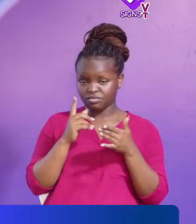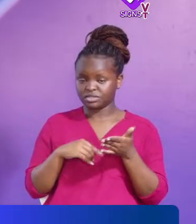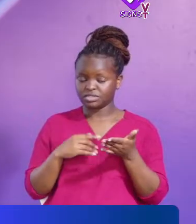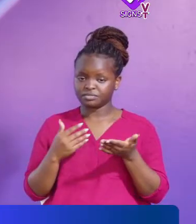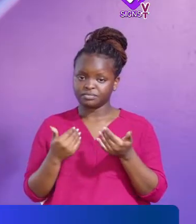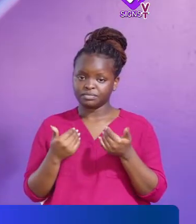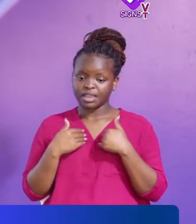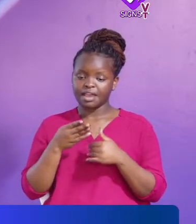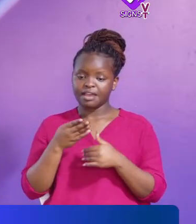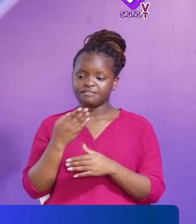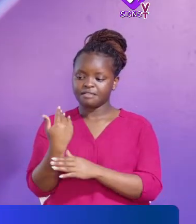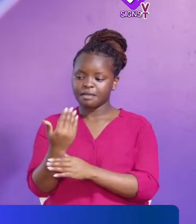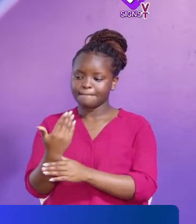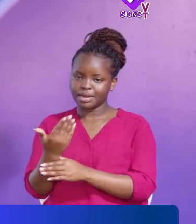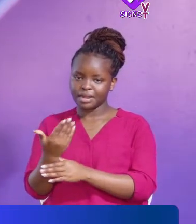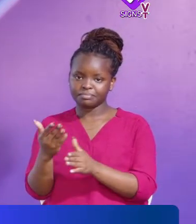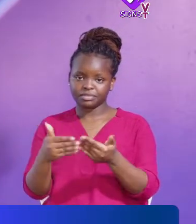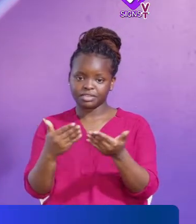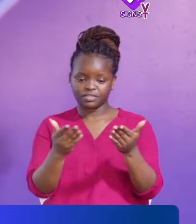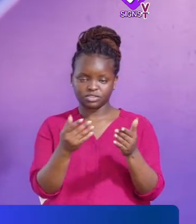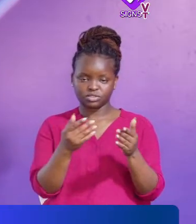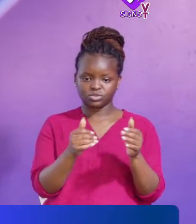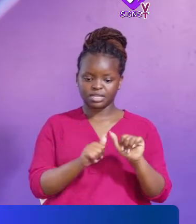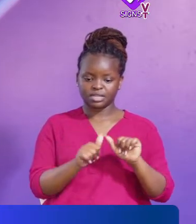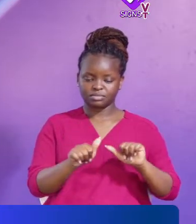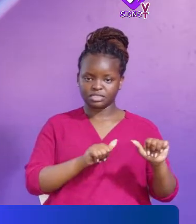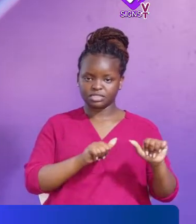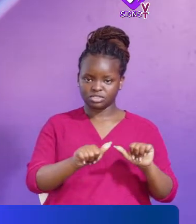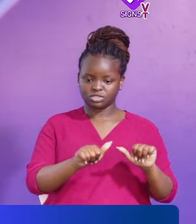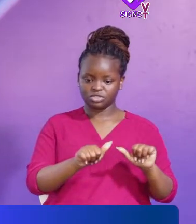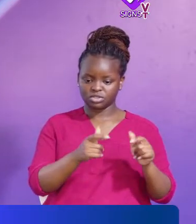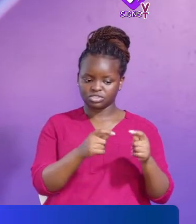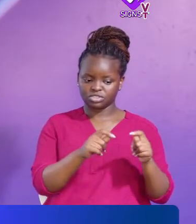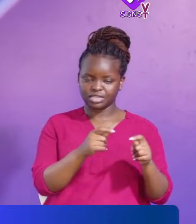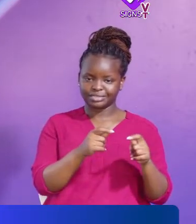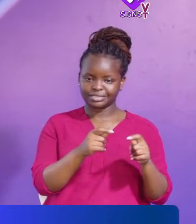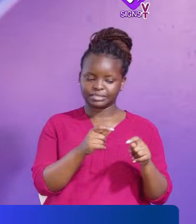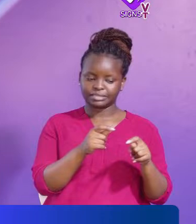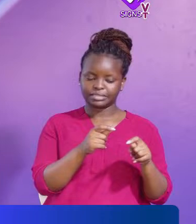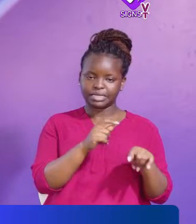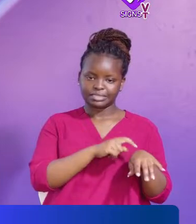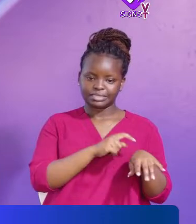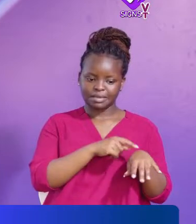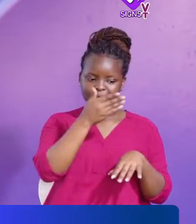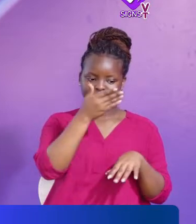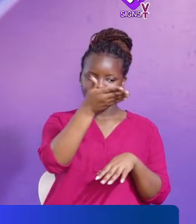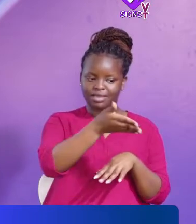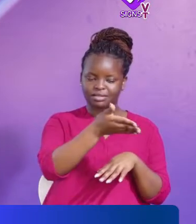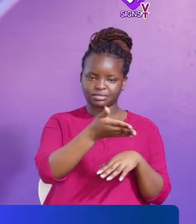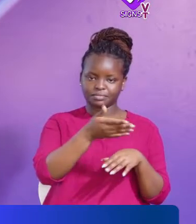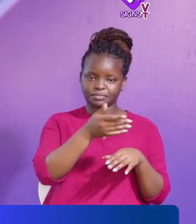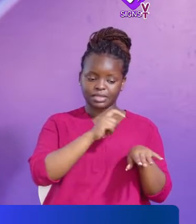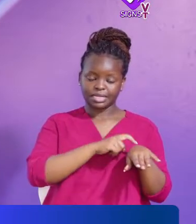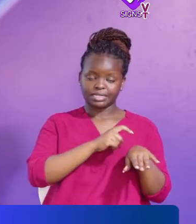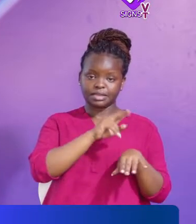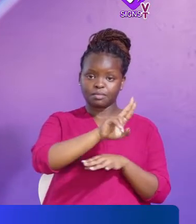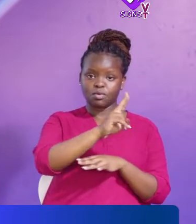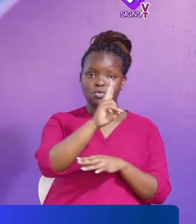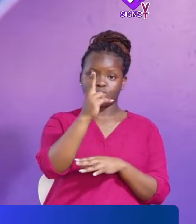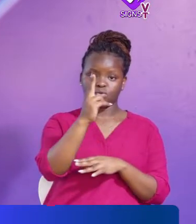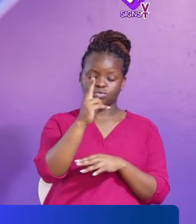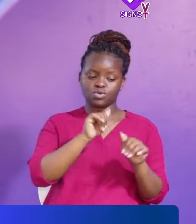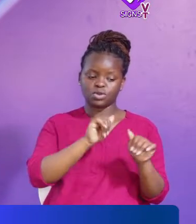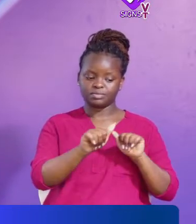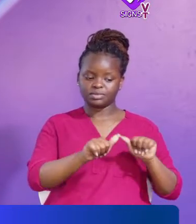the bribe which is given to the administration that was trying to do it then. So when Uhuru Kenyatta